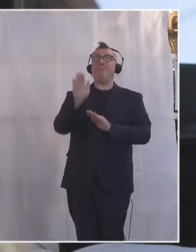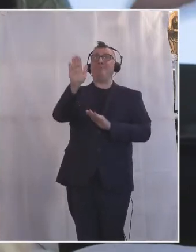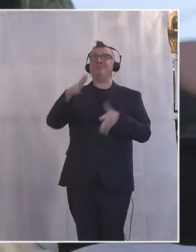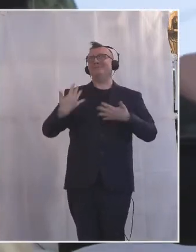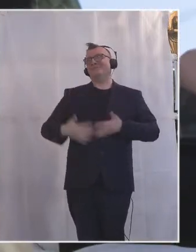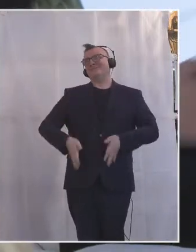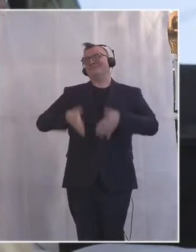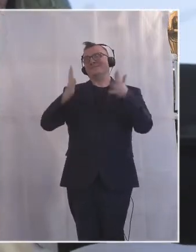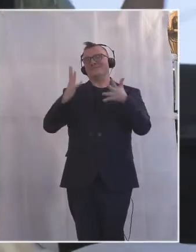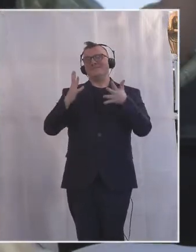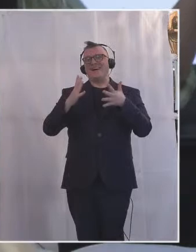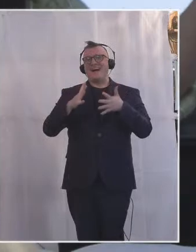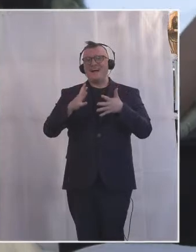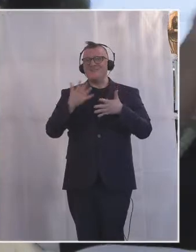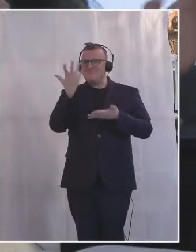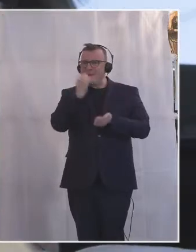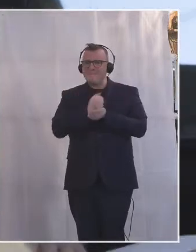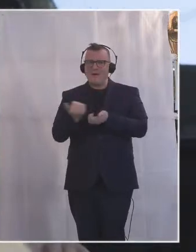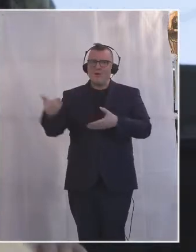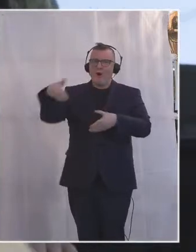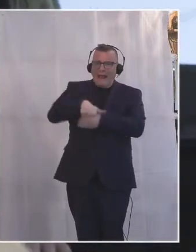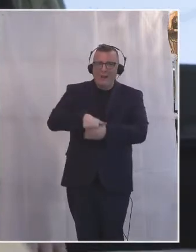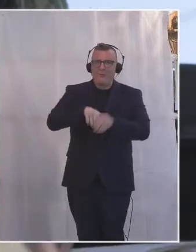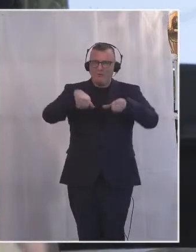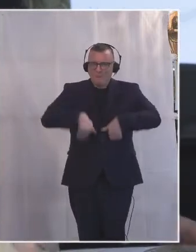and you got on the roller coaster, and that's a win.